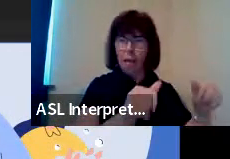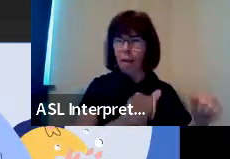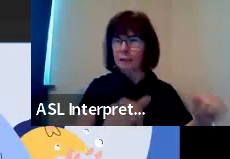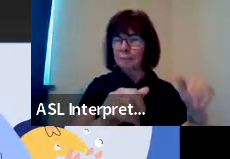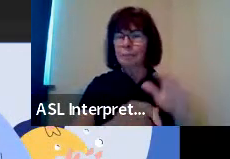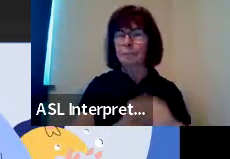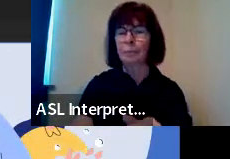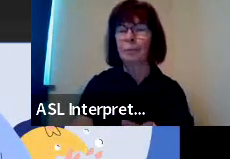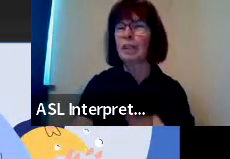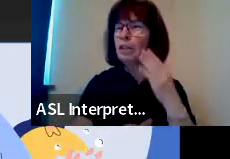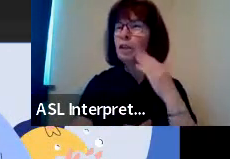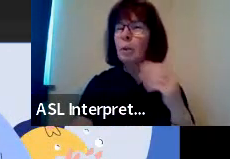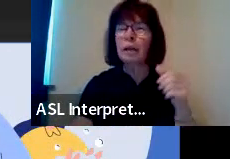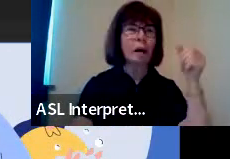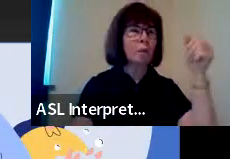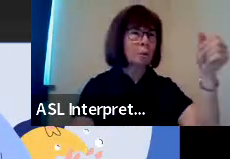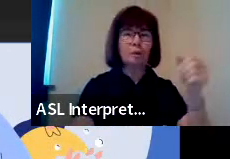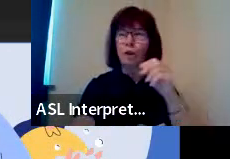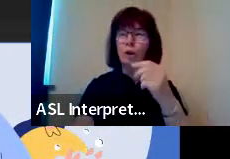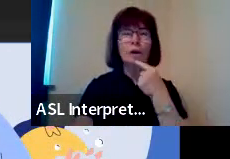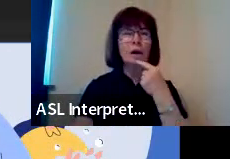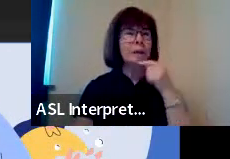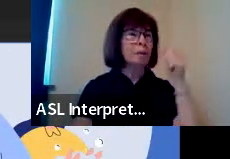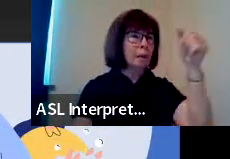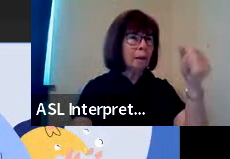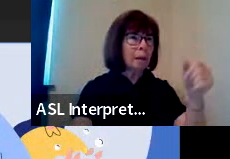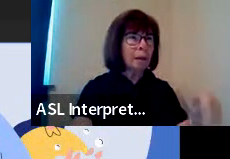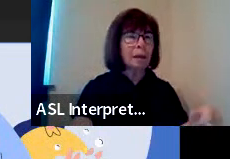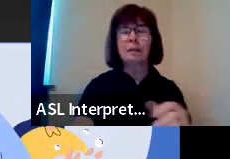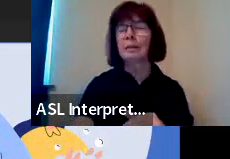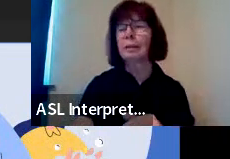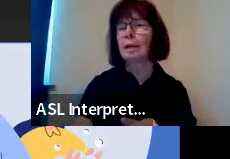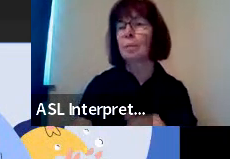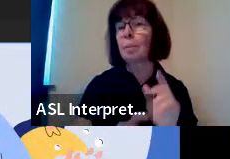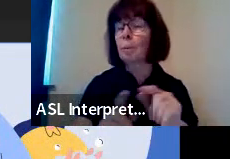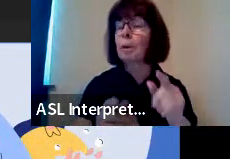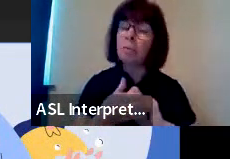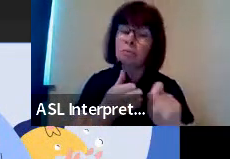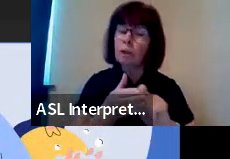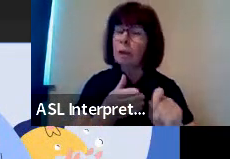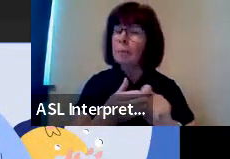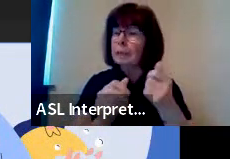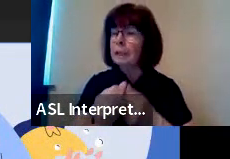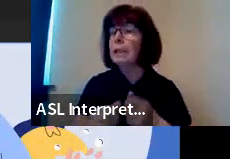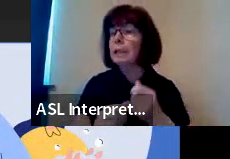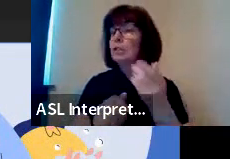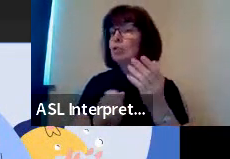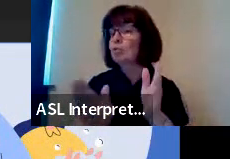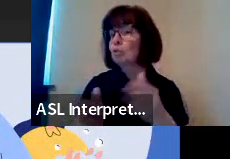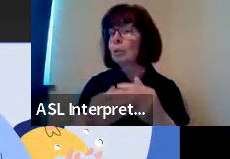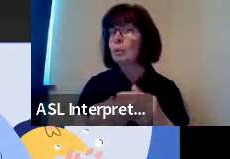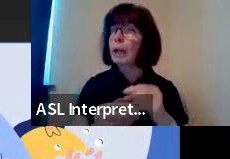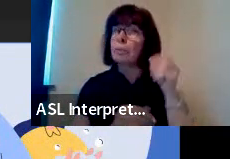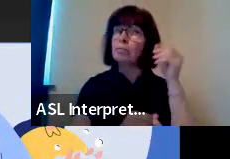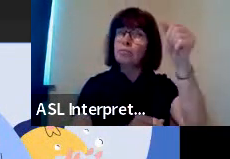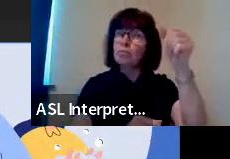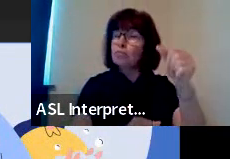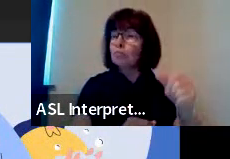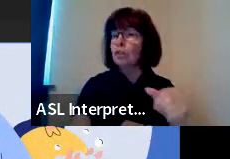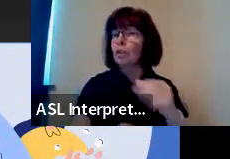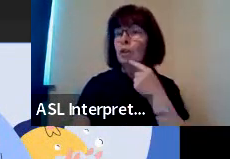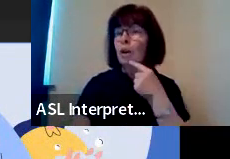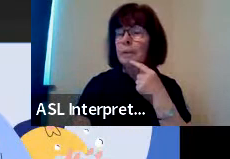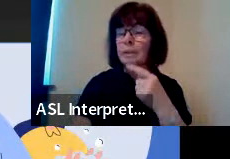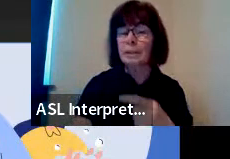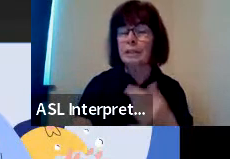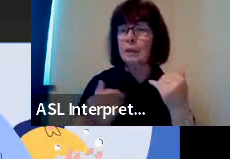comments on the wall, or we have a scribe in each room who can put comments on the wall for you. So with that, I think we're all going to